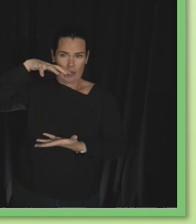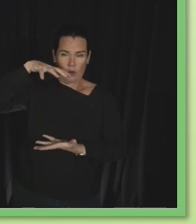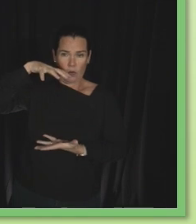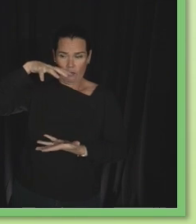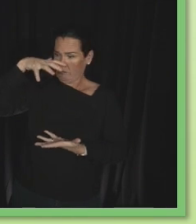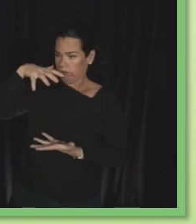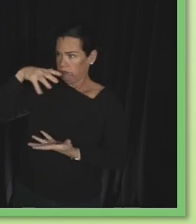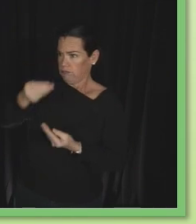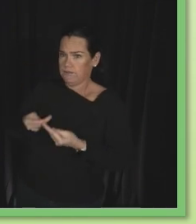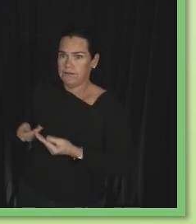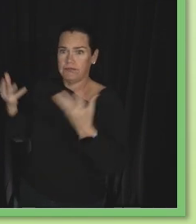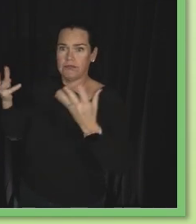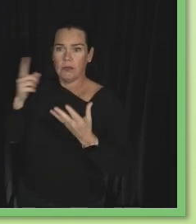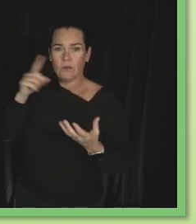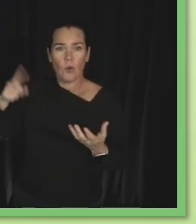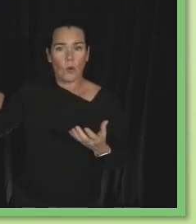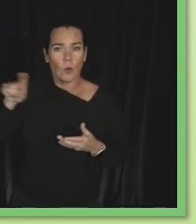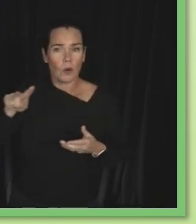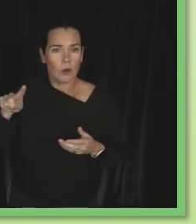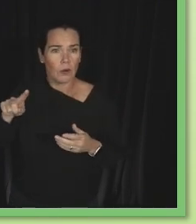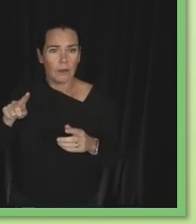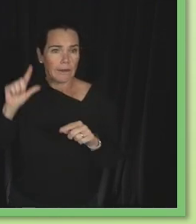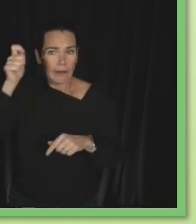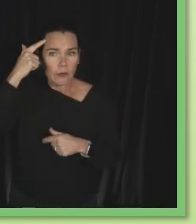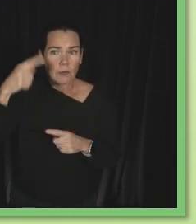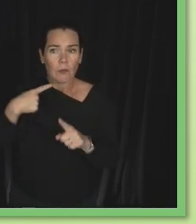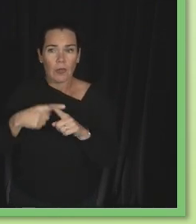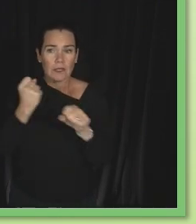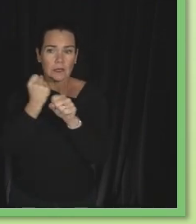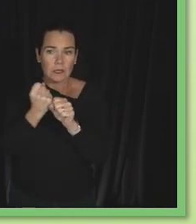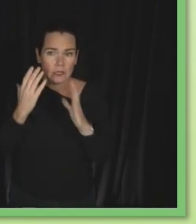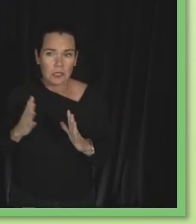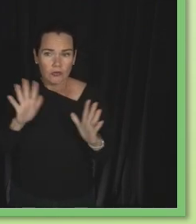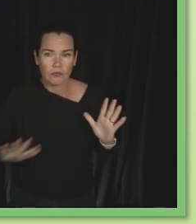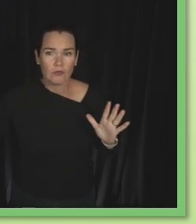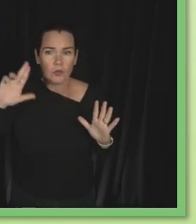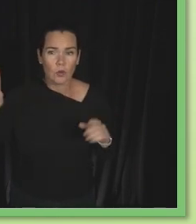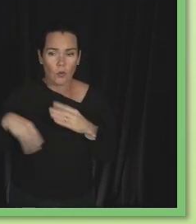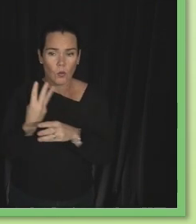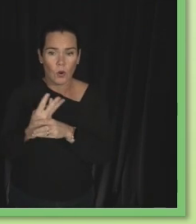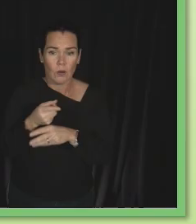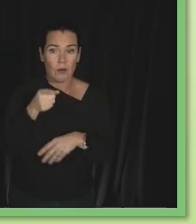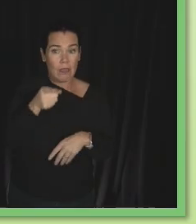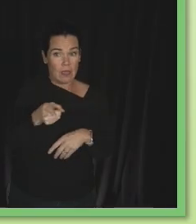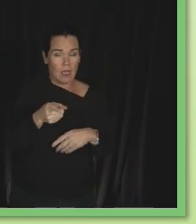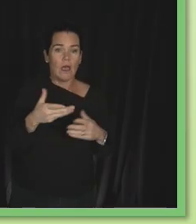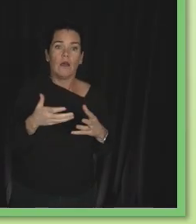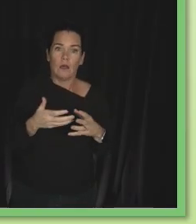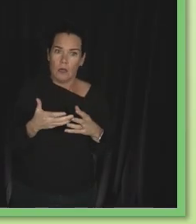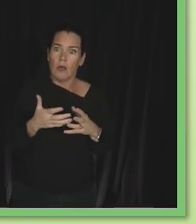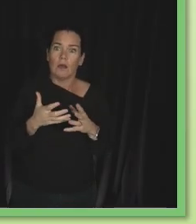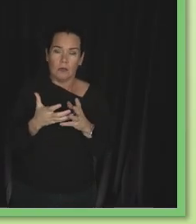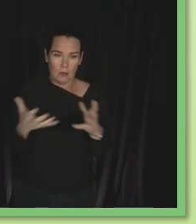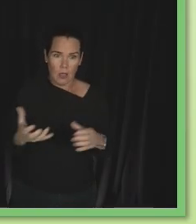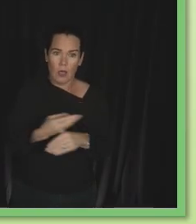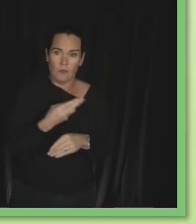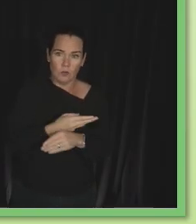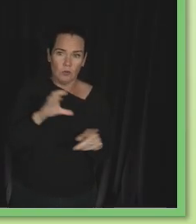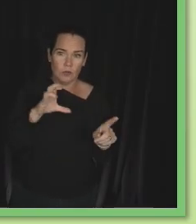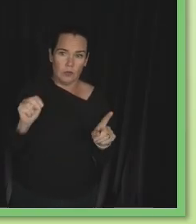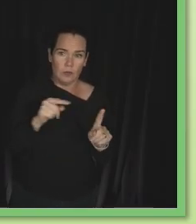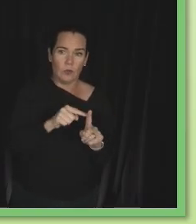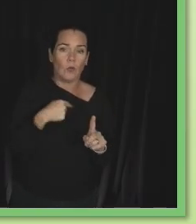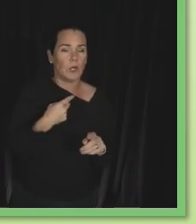for government and statistic commissions around the world. So this platform also heavy user of cloud natives. Here we use a lot